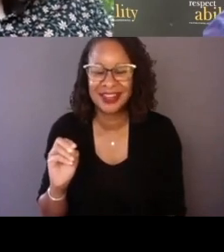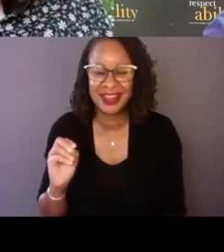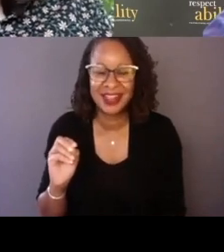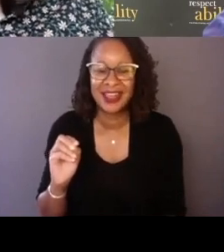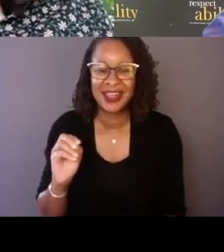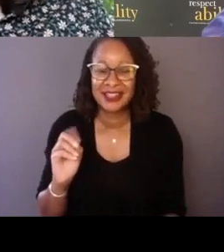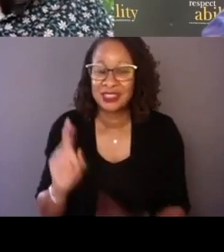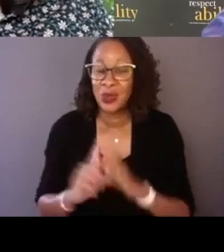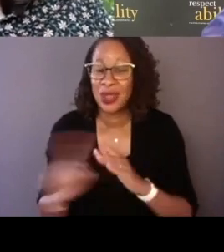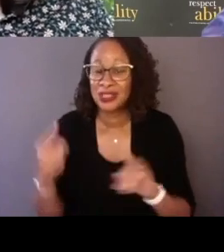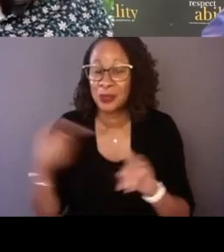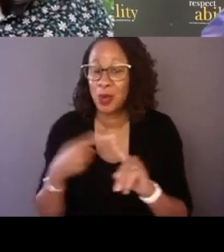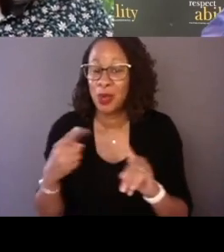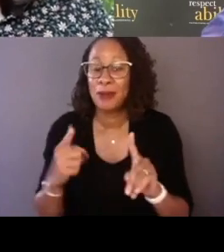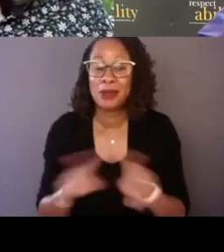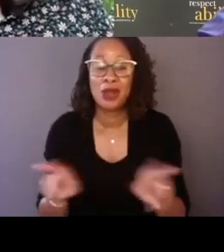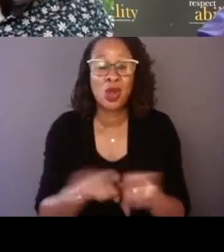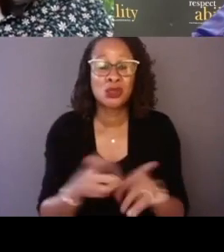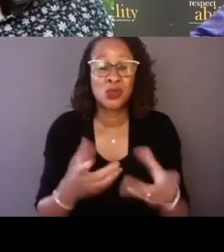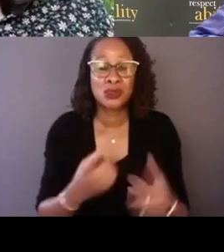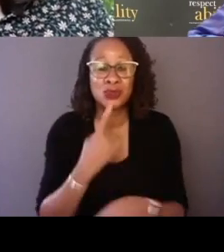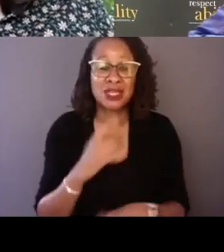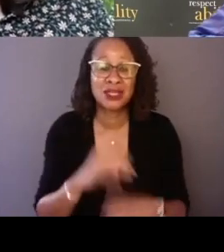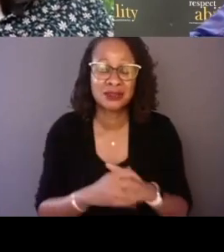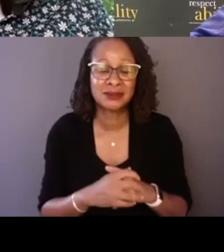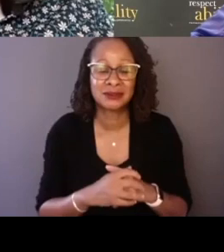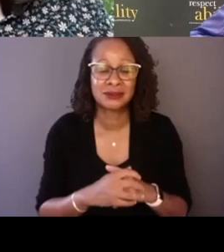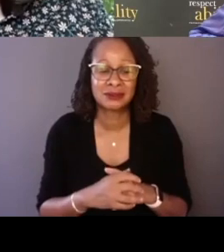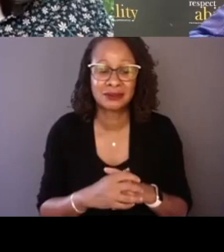exit point. But I also want to say,